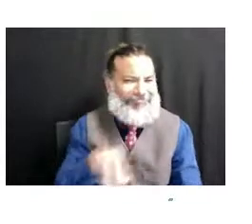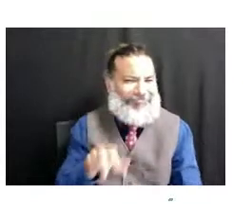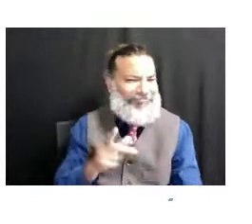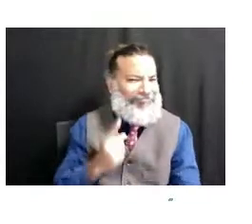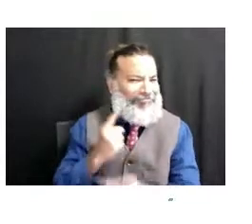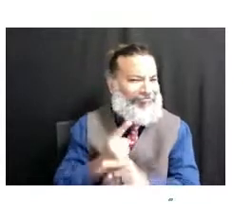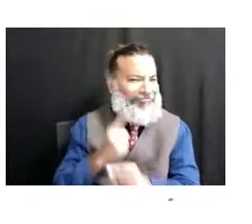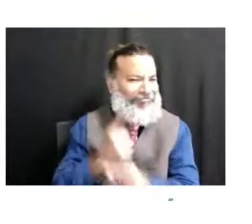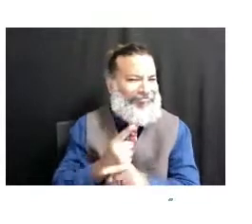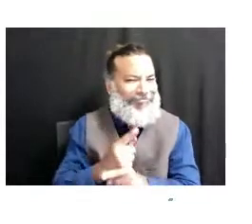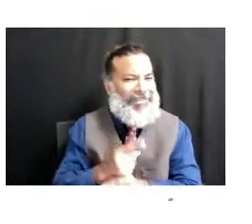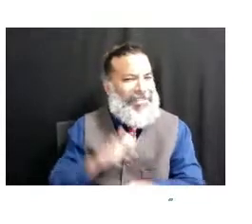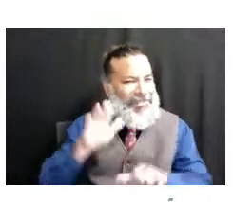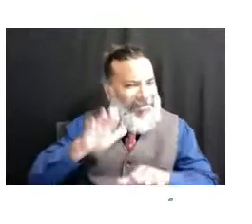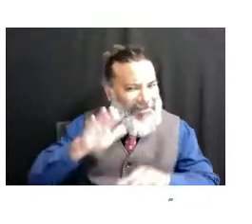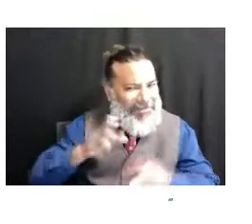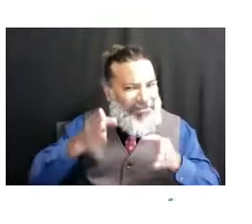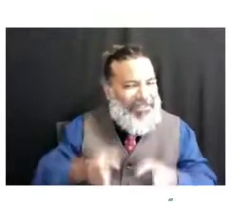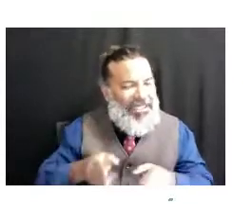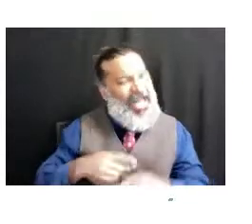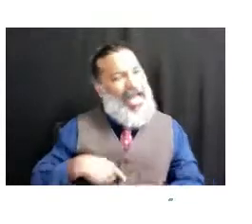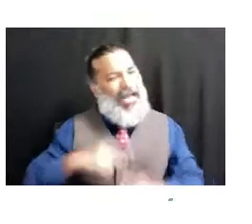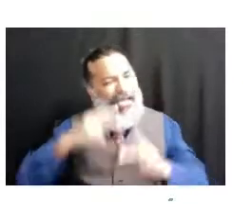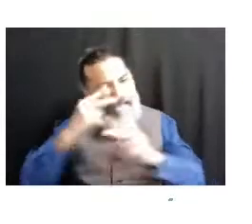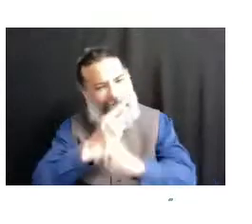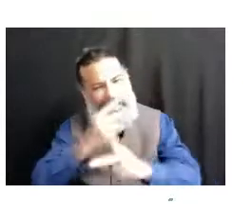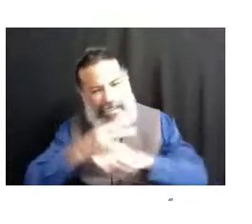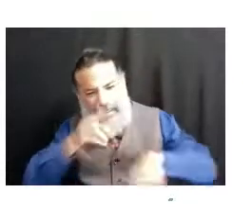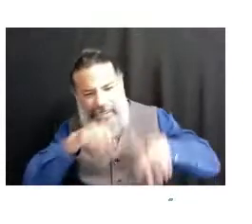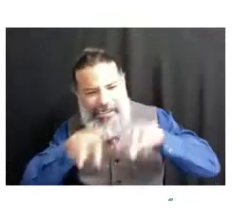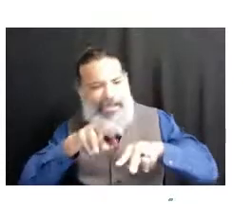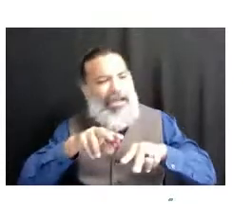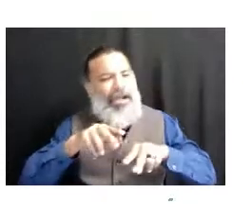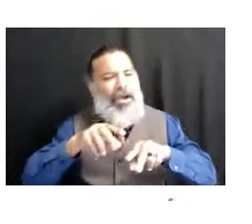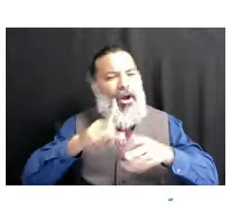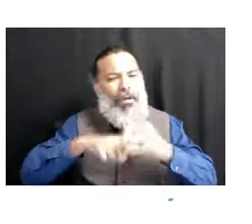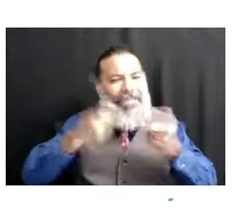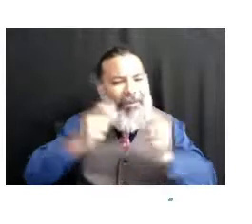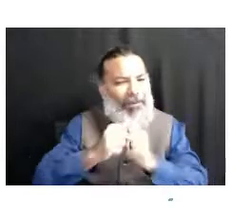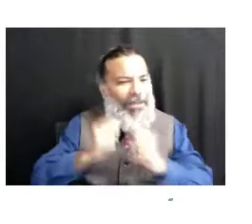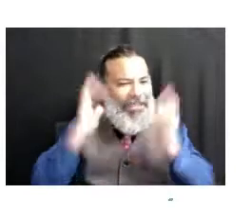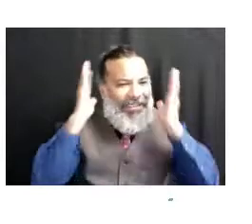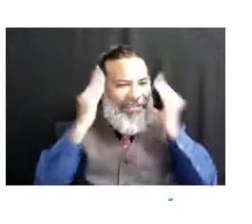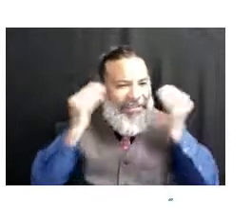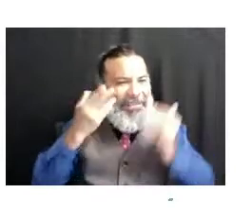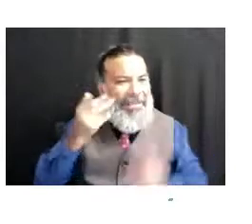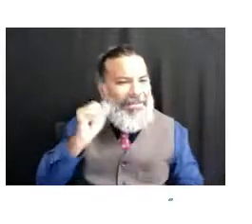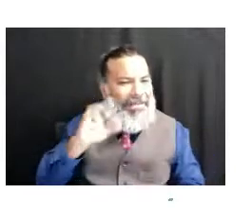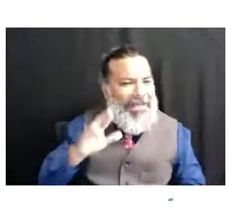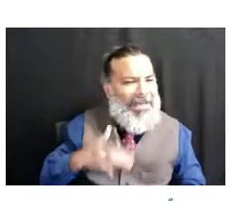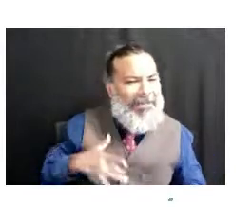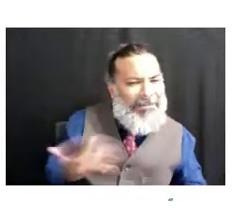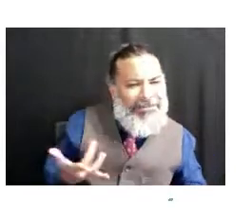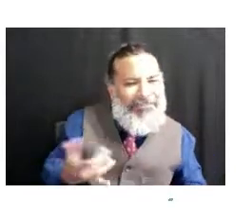a lot of time trying to figure out what the heck is going on with his hair. And